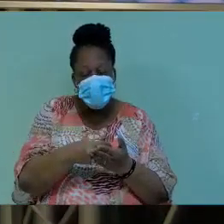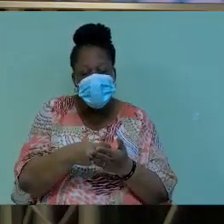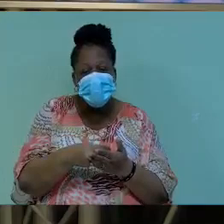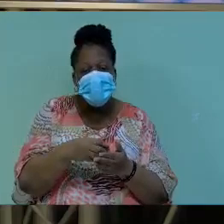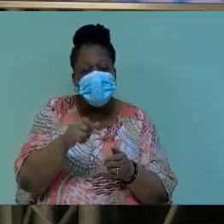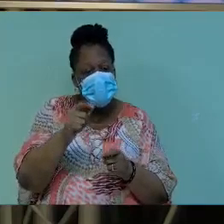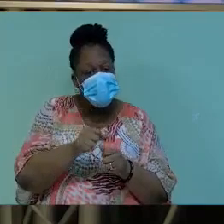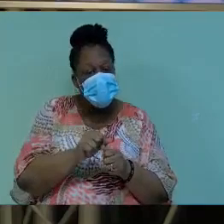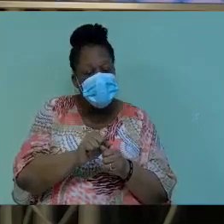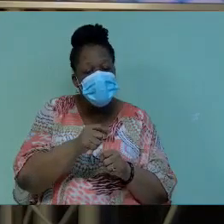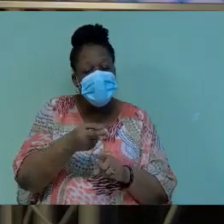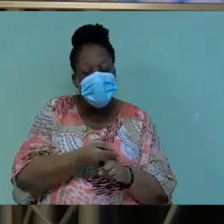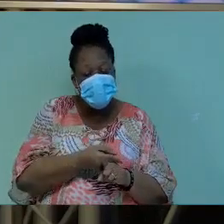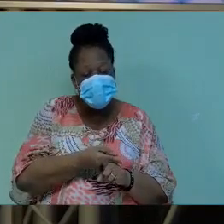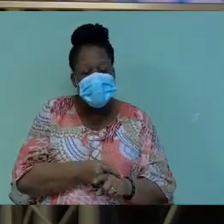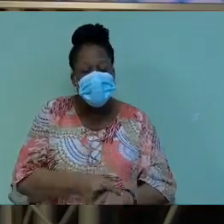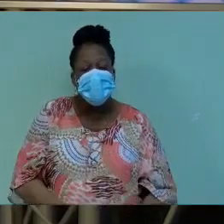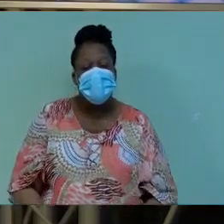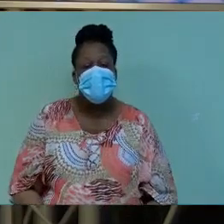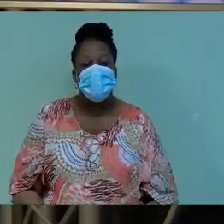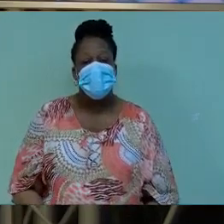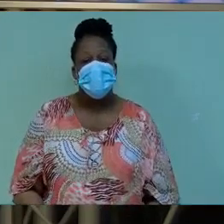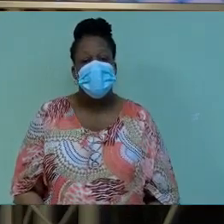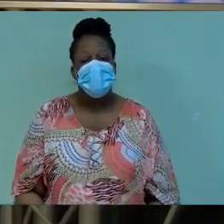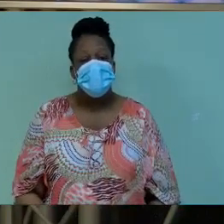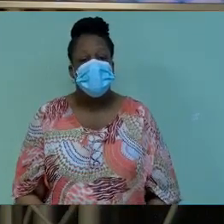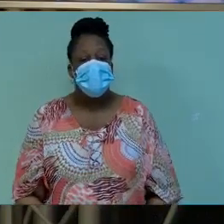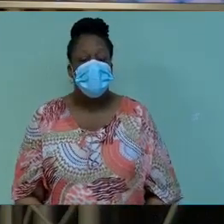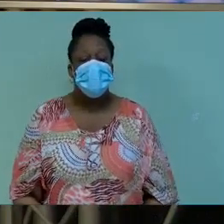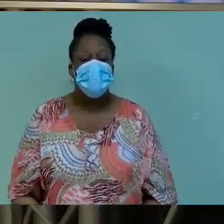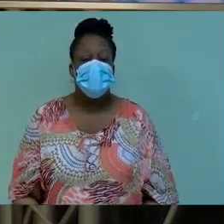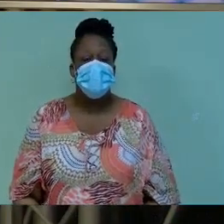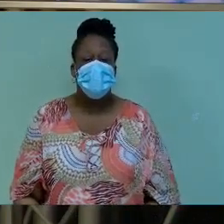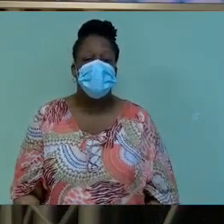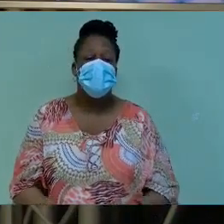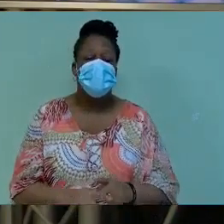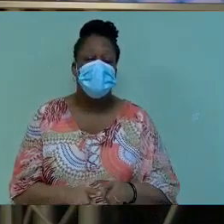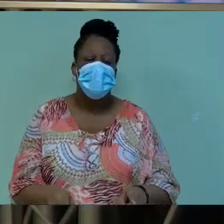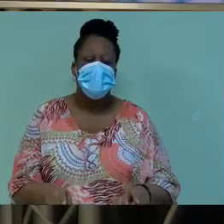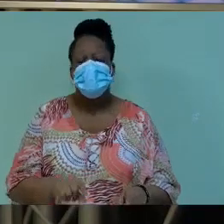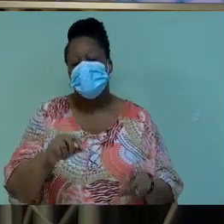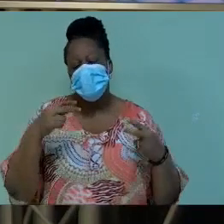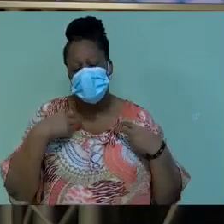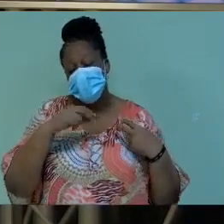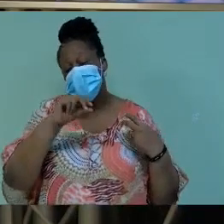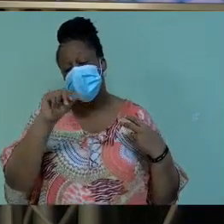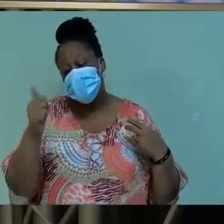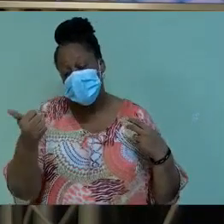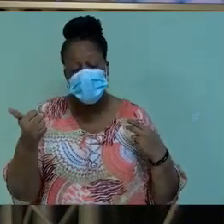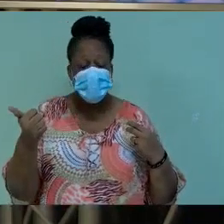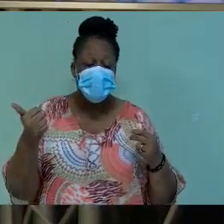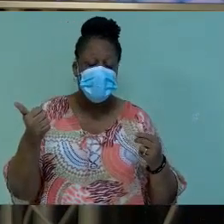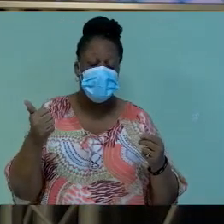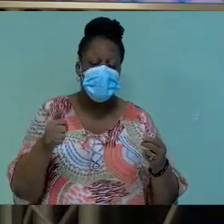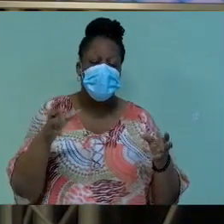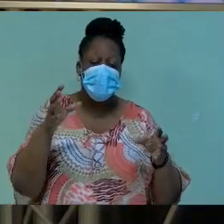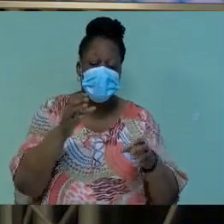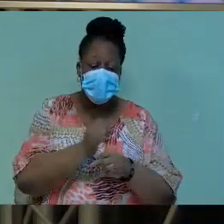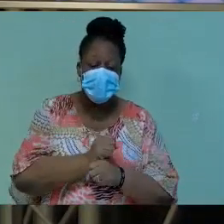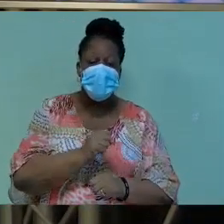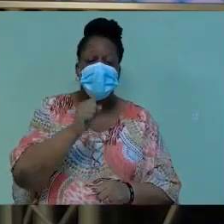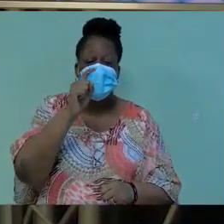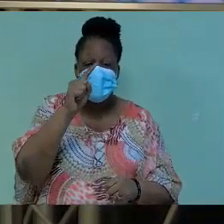But there has been this stimulus package that allows you, through the Social Security, to get